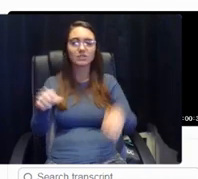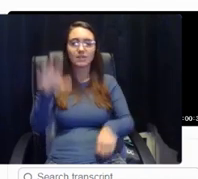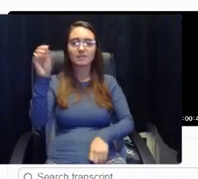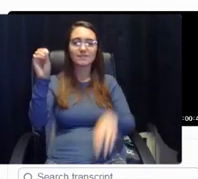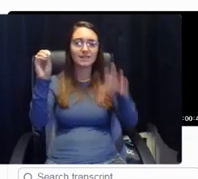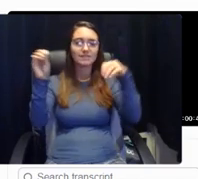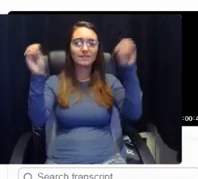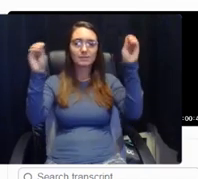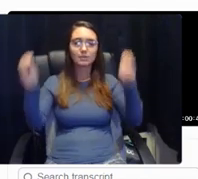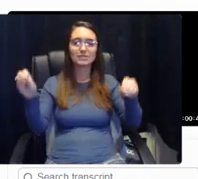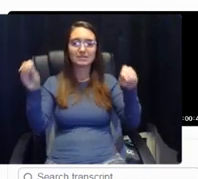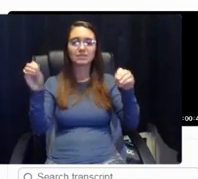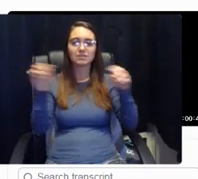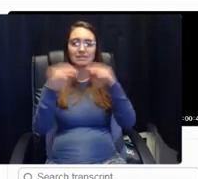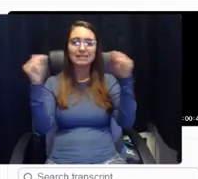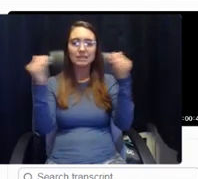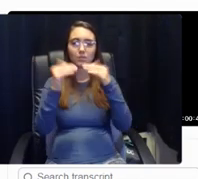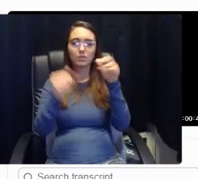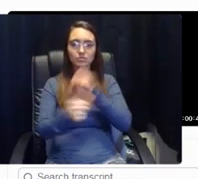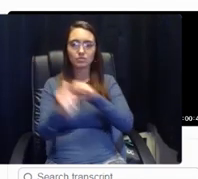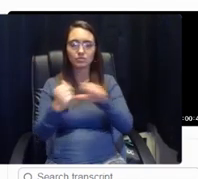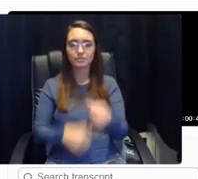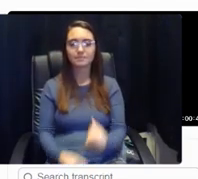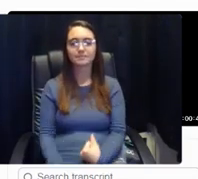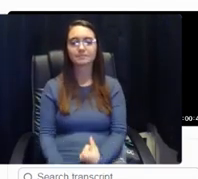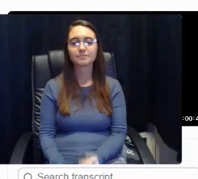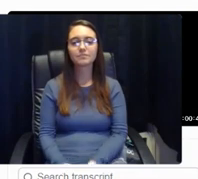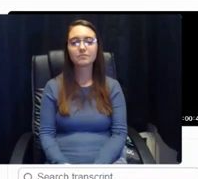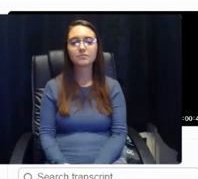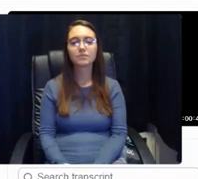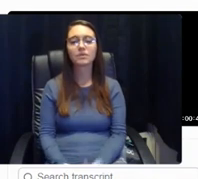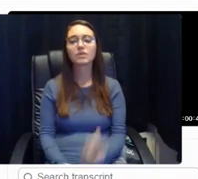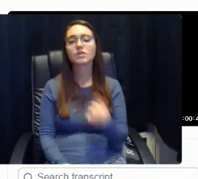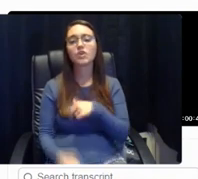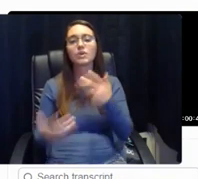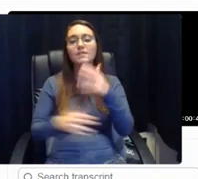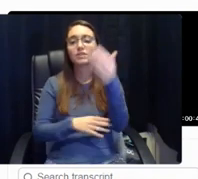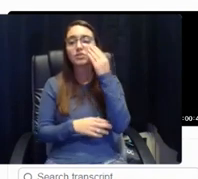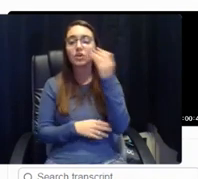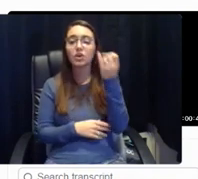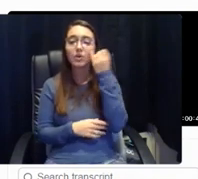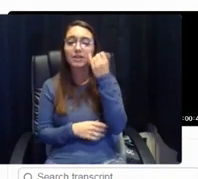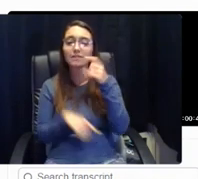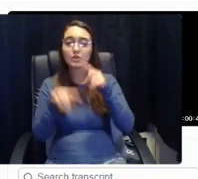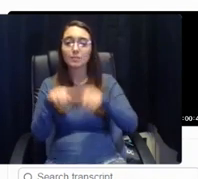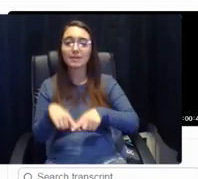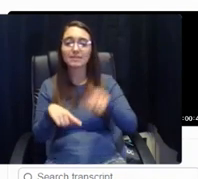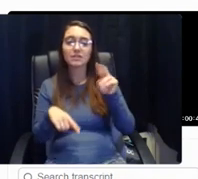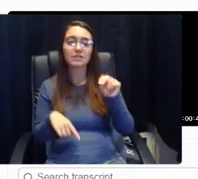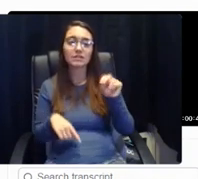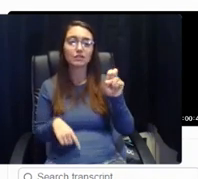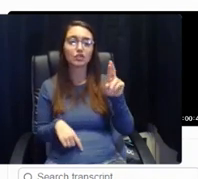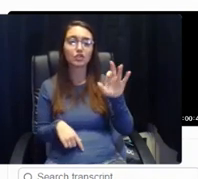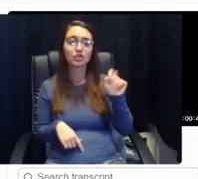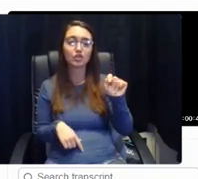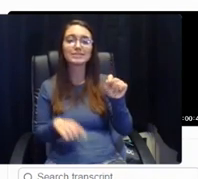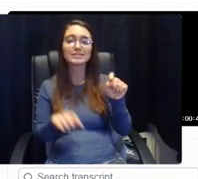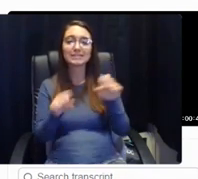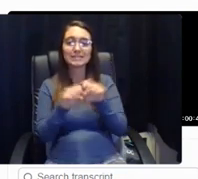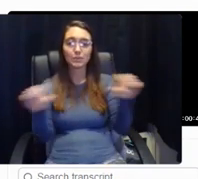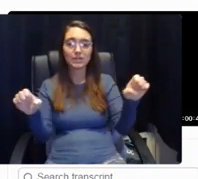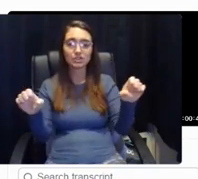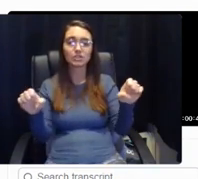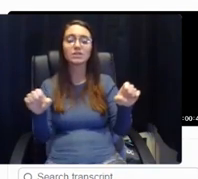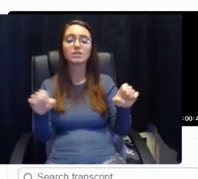amount. So we know if you base on the Nernst equation coming